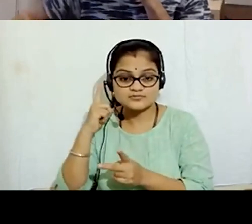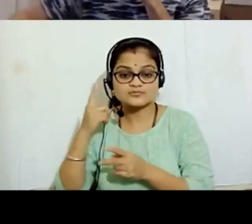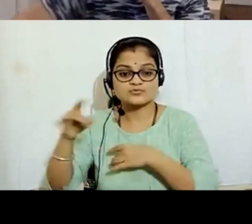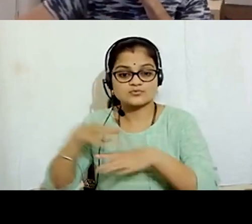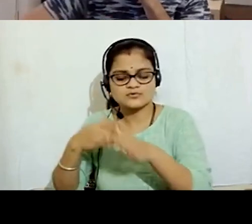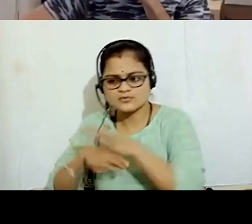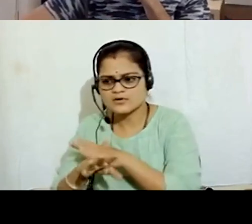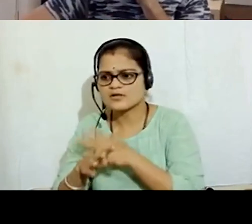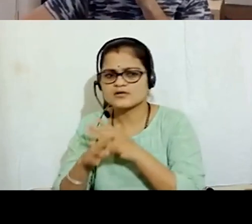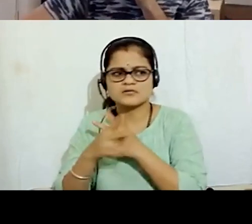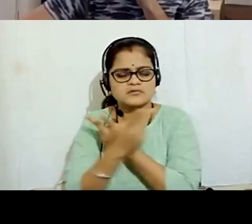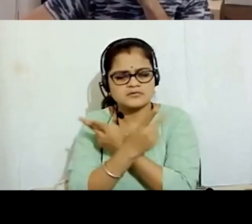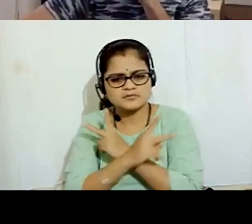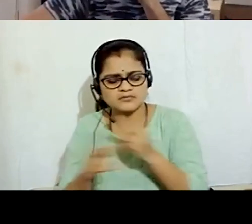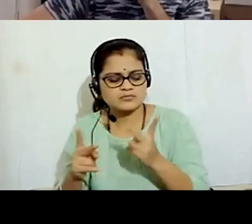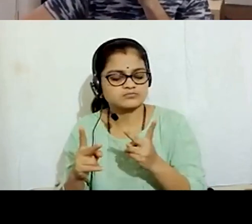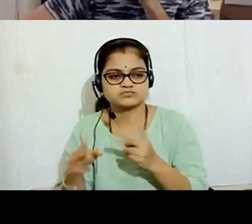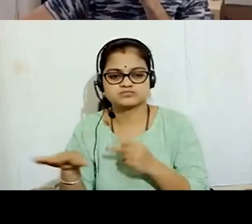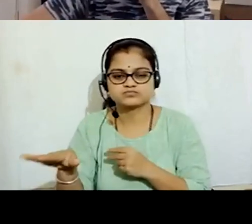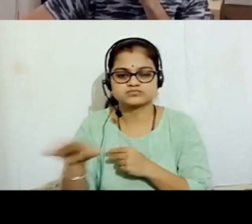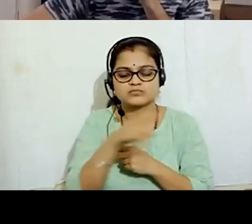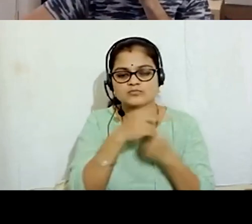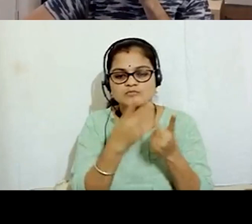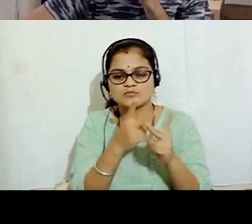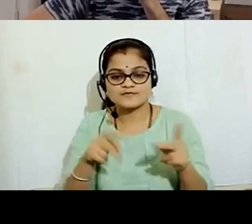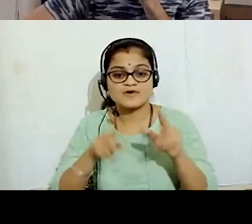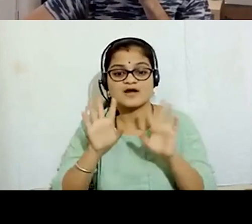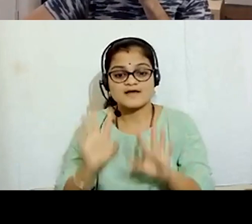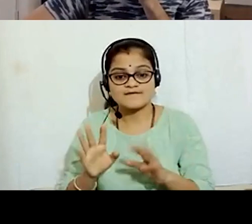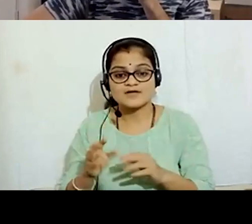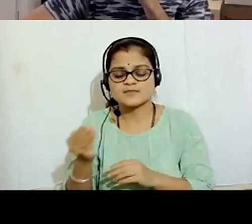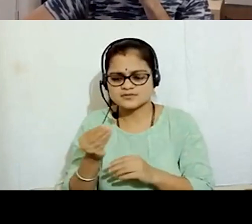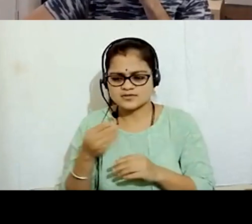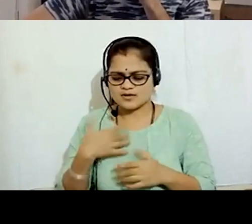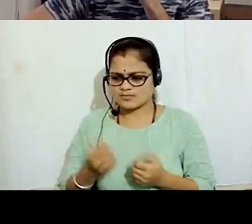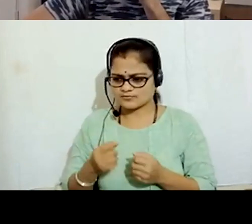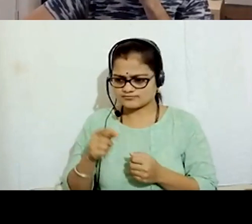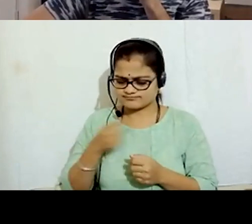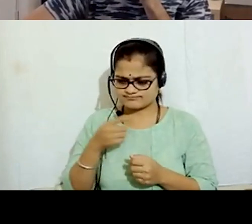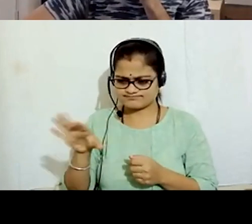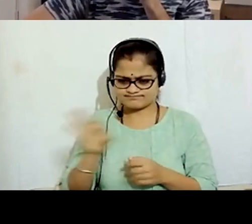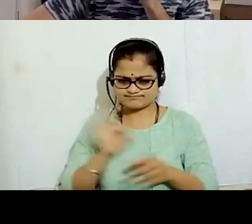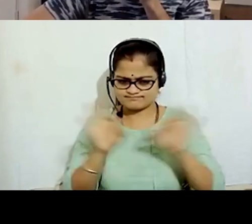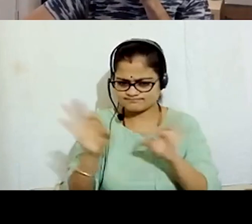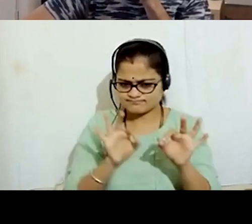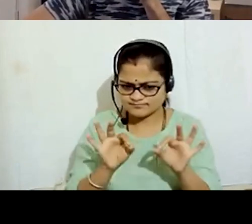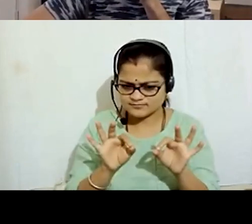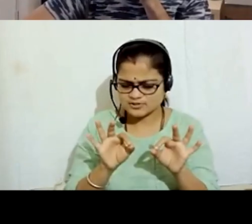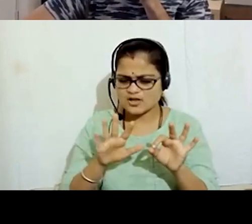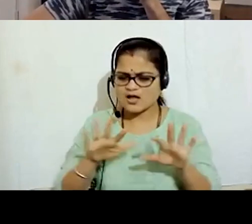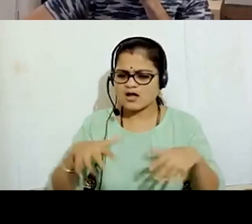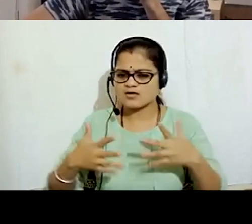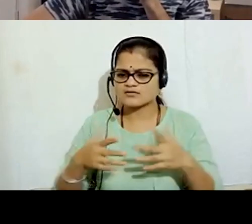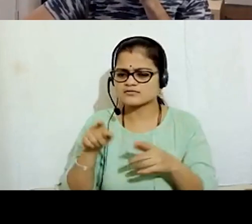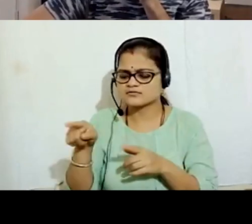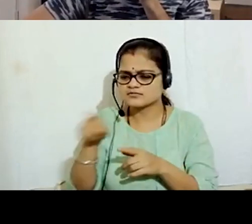step out, there's so many things that you can go and record. And just to narrow it down for me, I was thinking about how